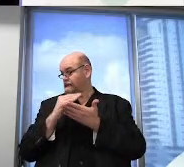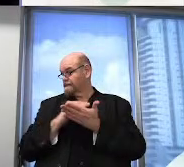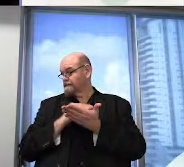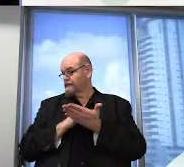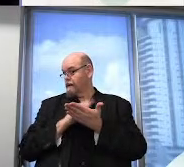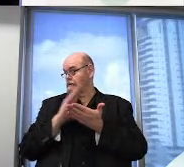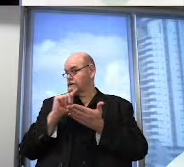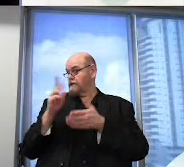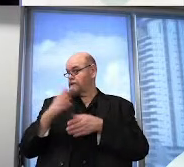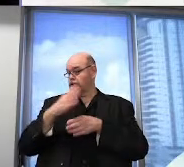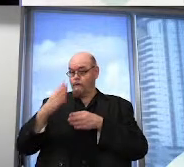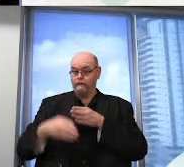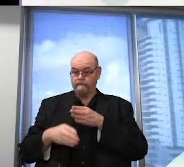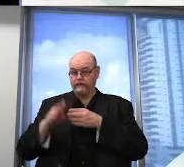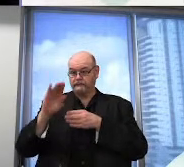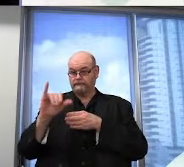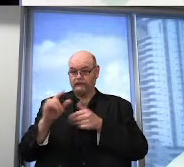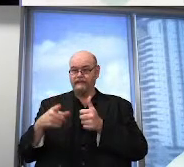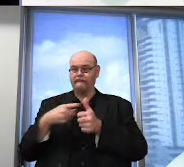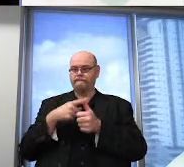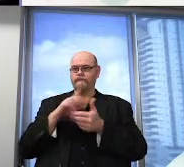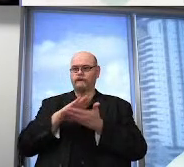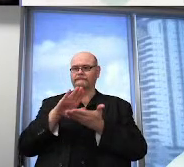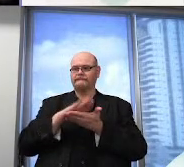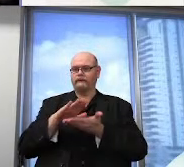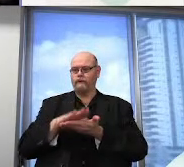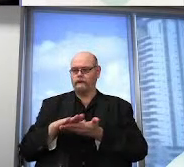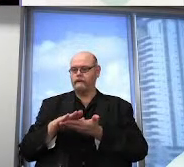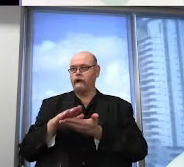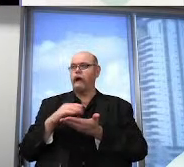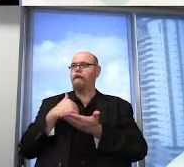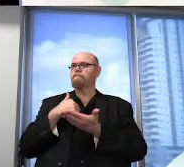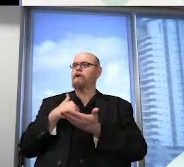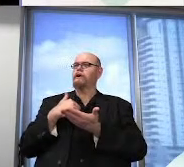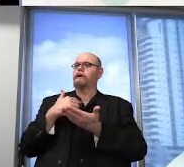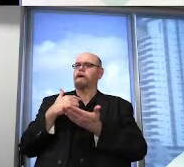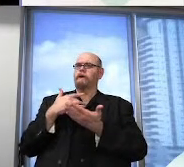it we've finished that initial